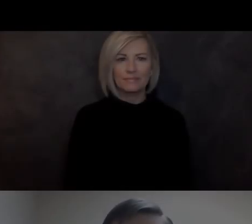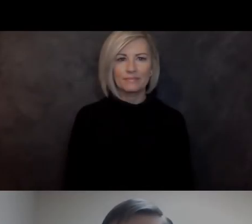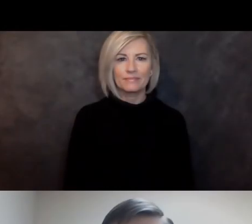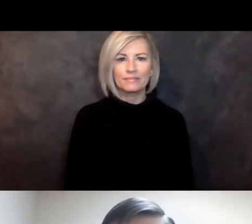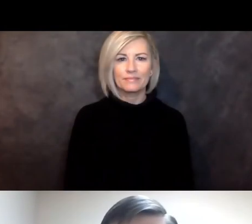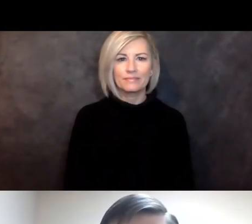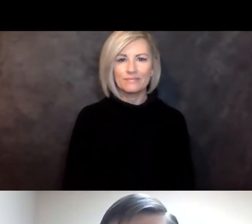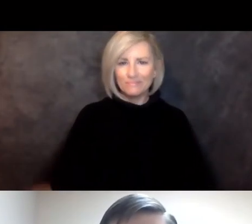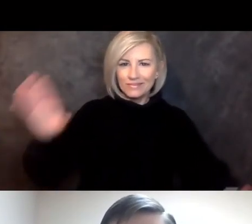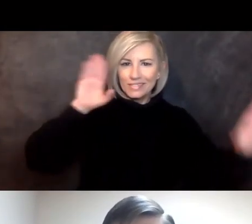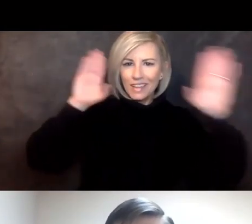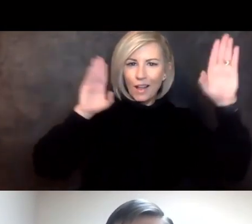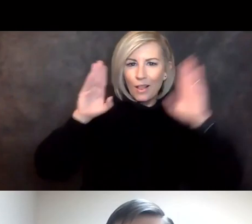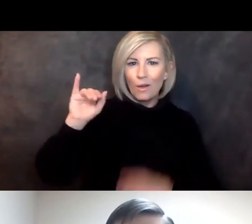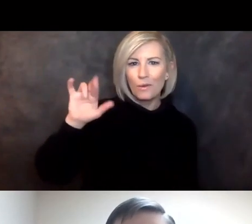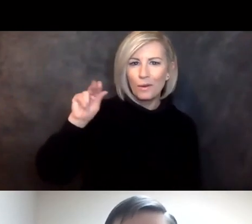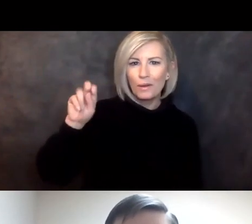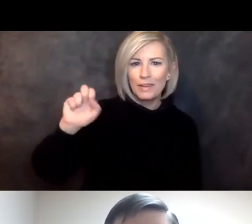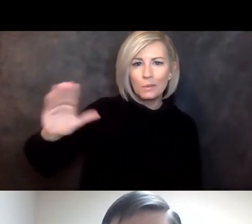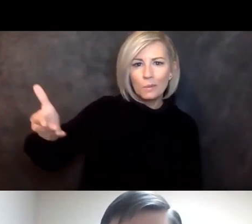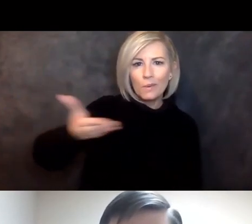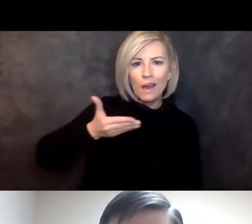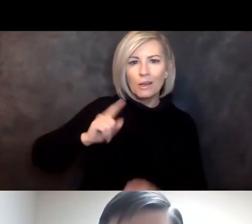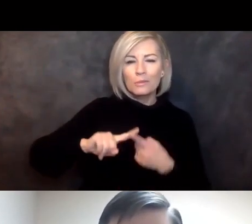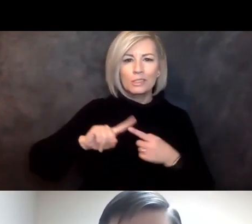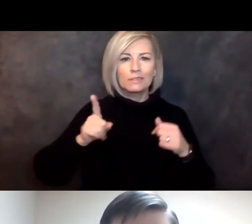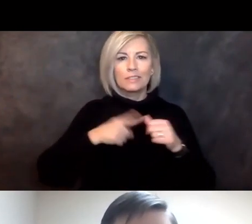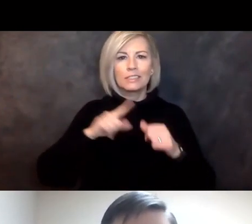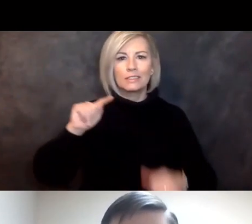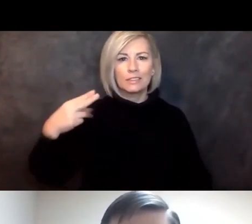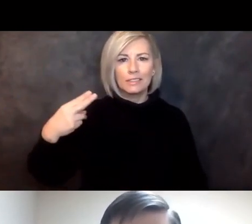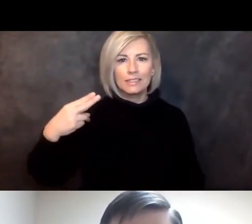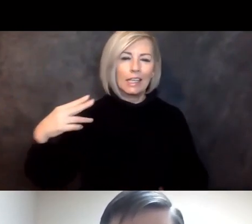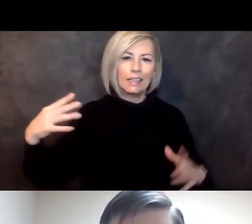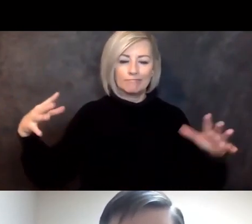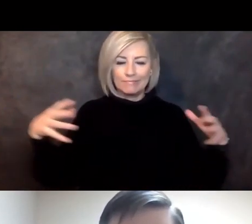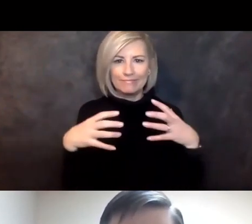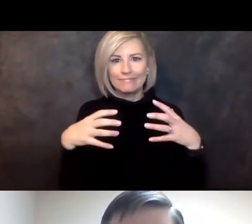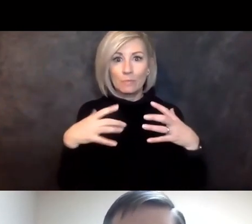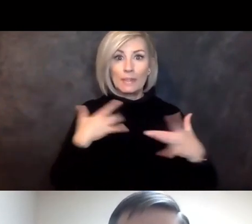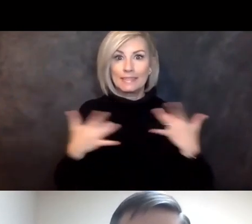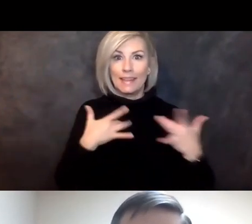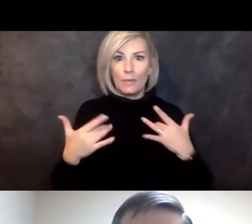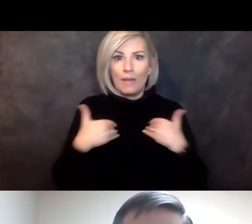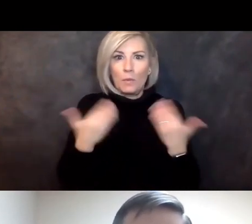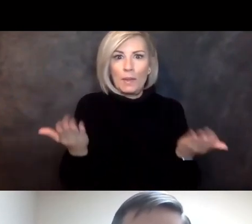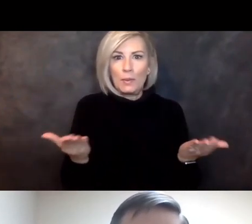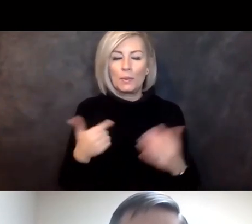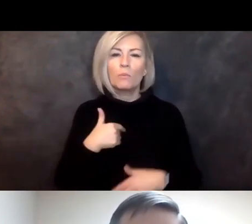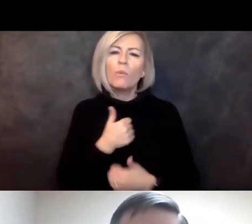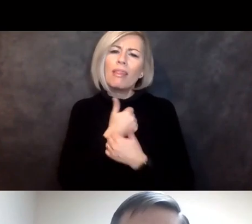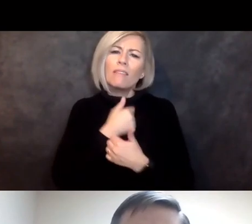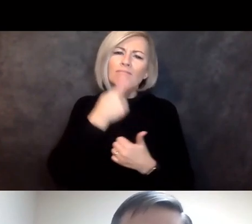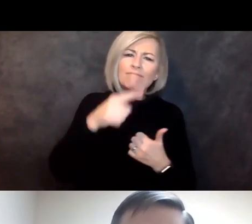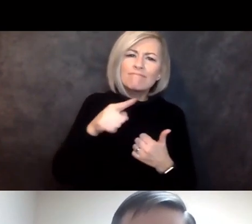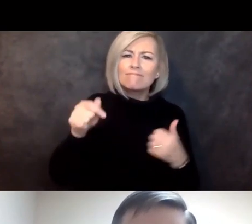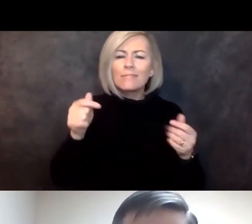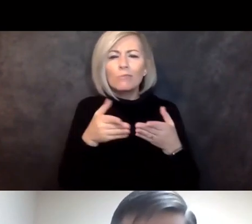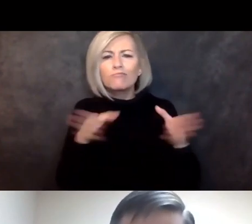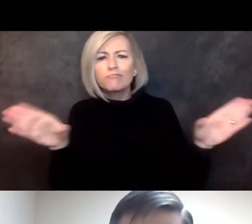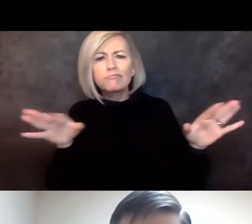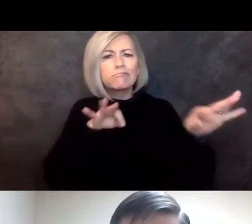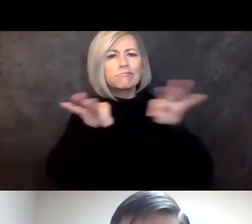Hello, Irene, and welcome to the Third Thursday Resource Roundup. We are very excited to have you with us, and we'd love it if you could give a nice overview